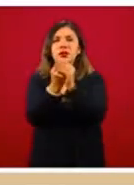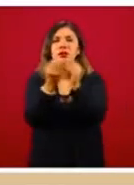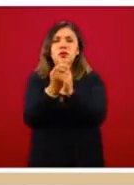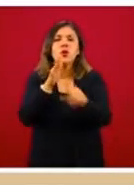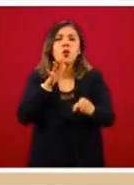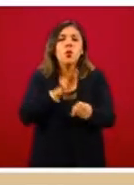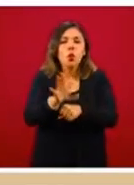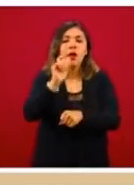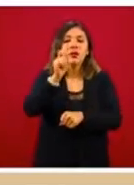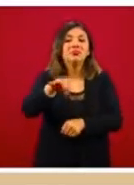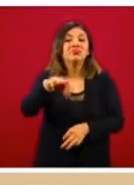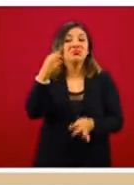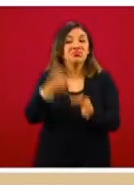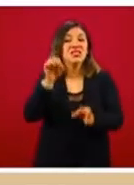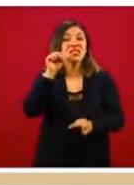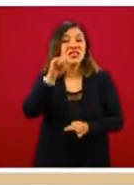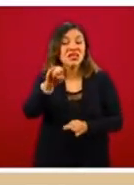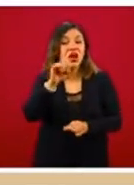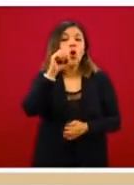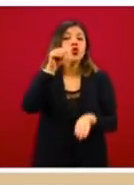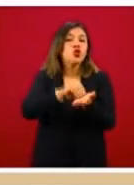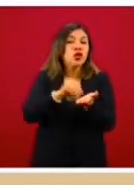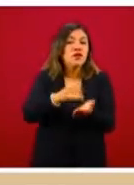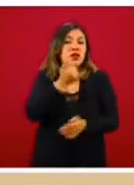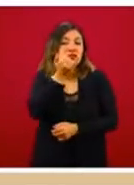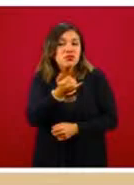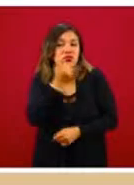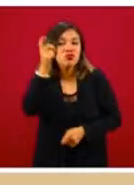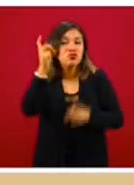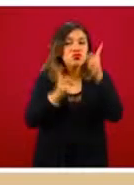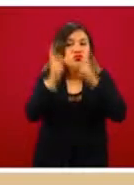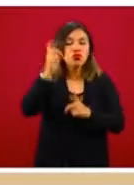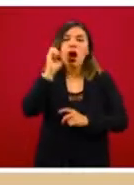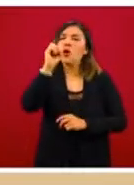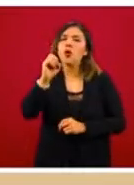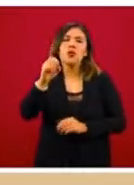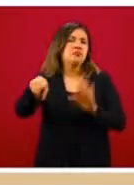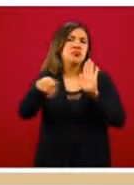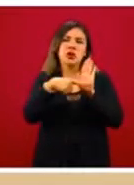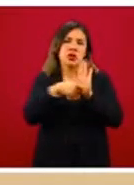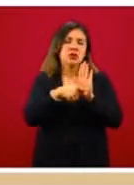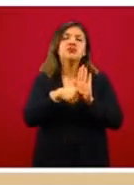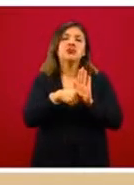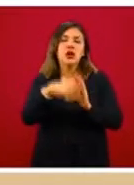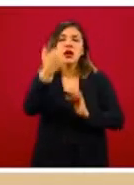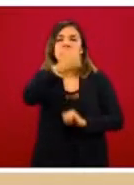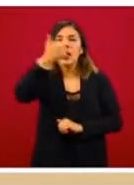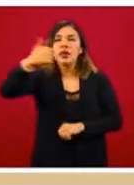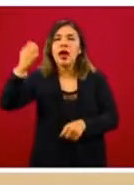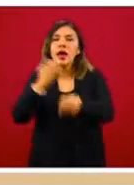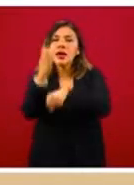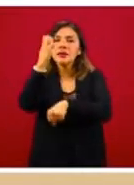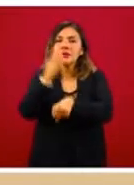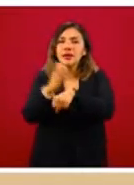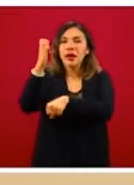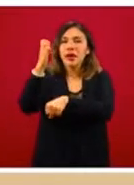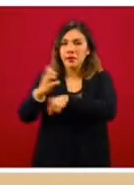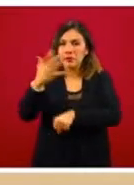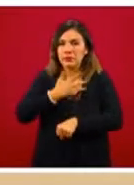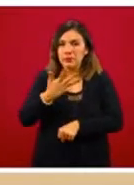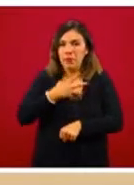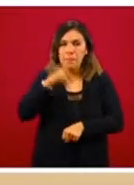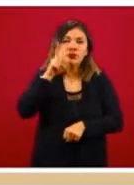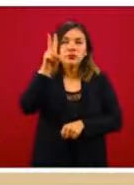They're distributed by their classification if they've been approved or have been approved not to have